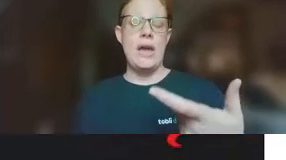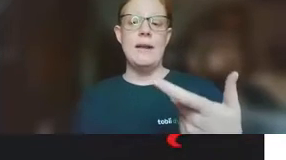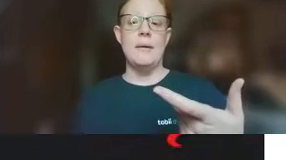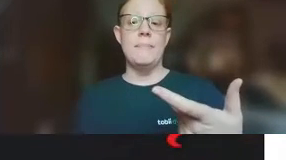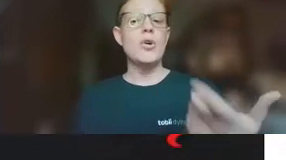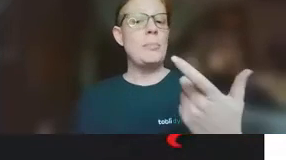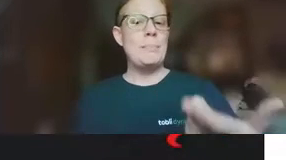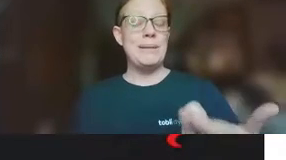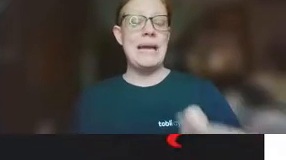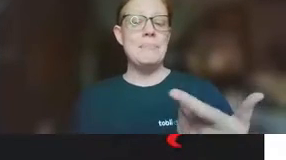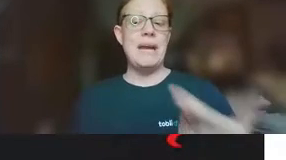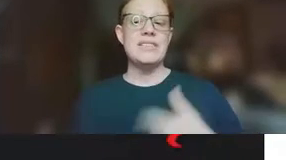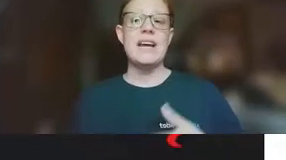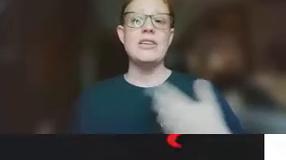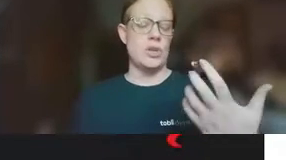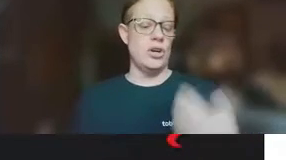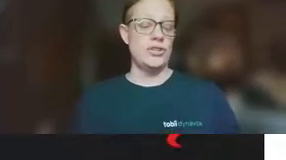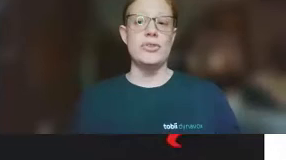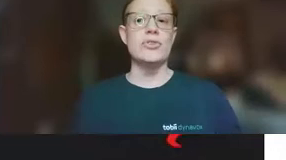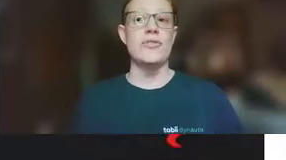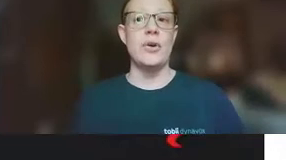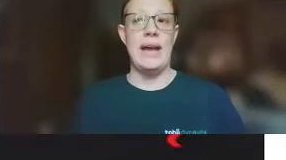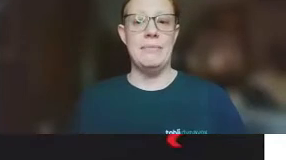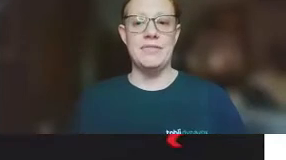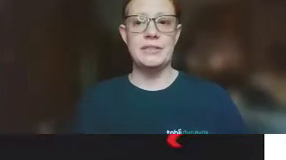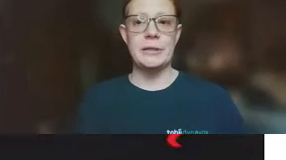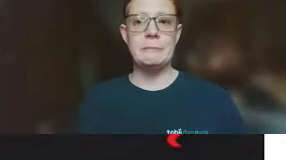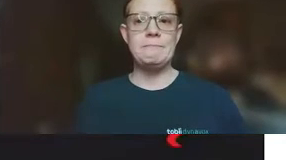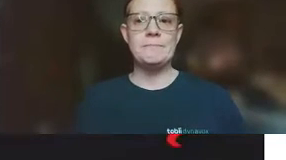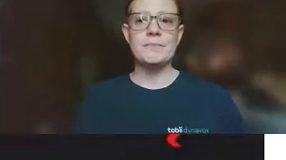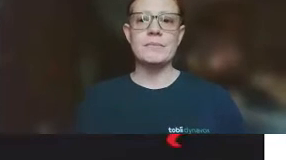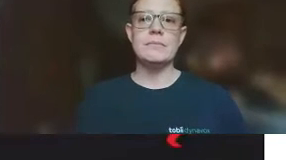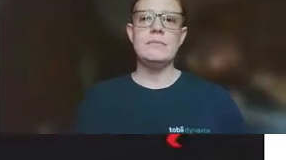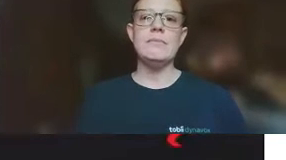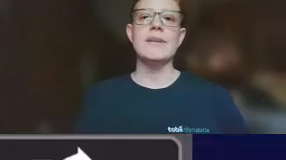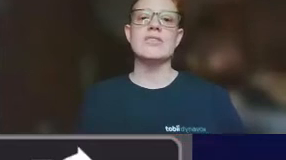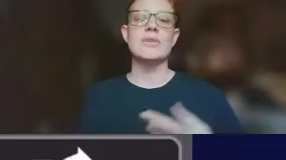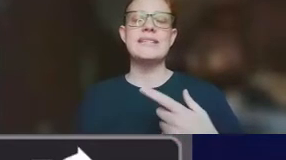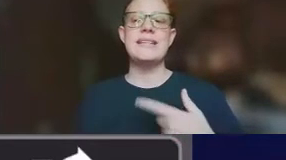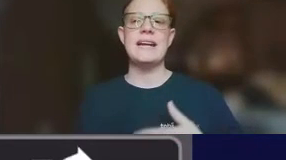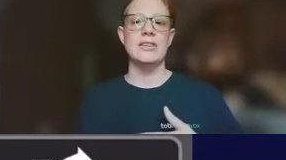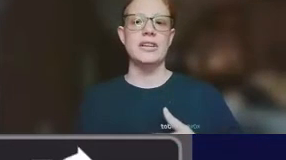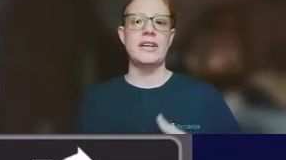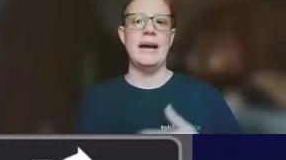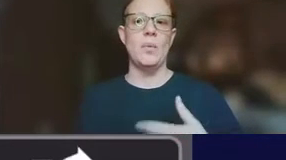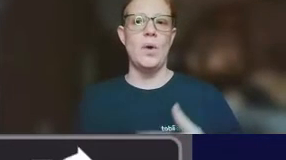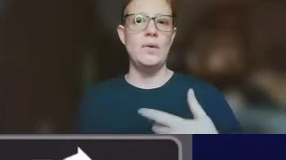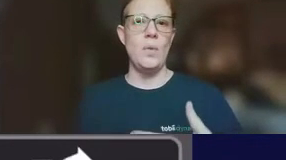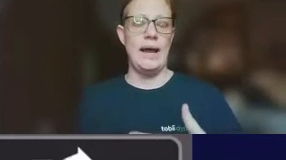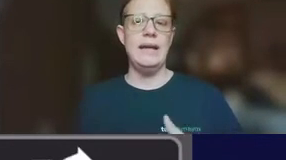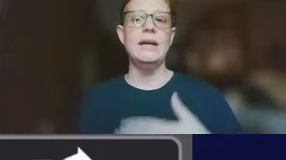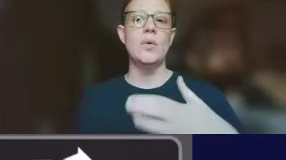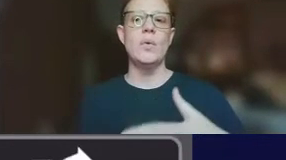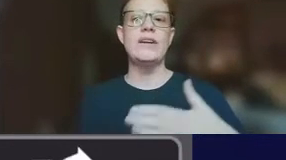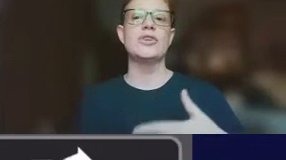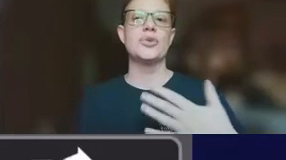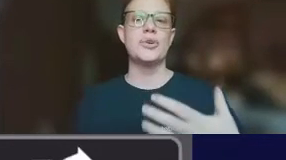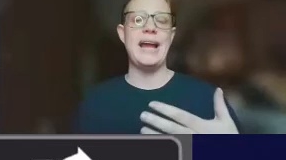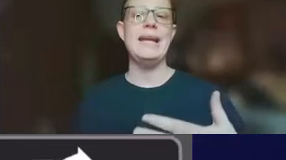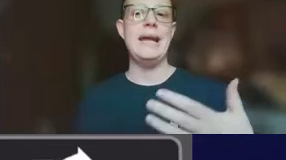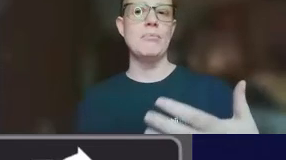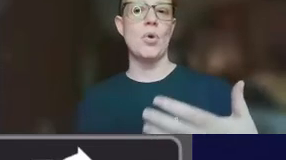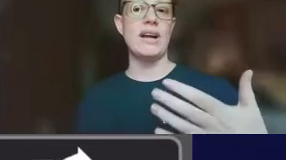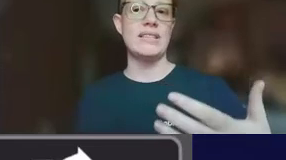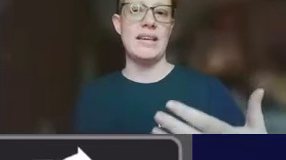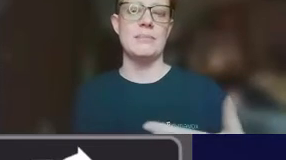In the motor plan page set, you can also use the vocab filter. So let's take a look at one way we could